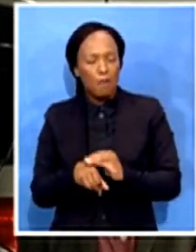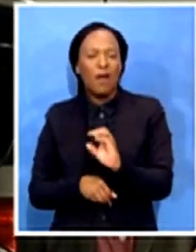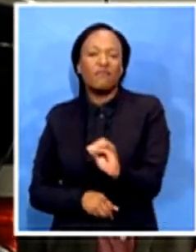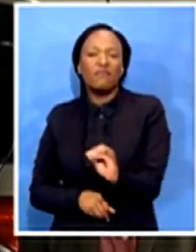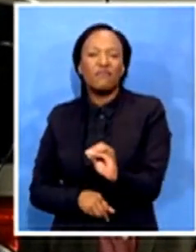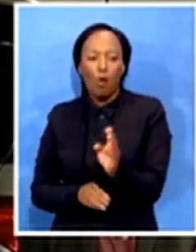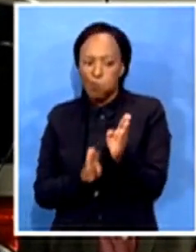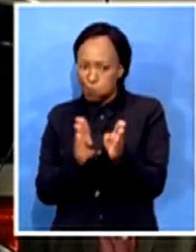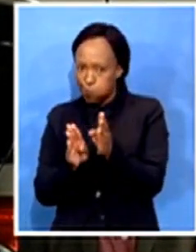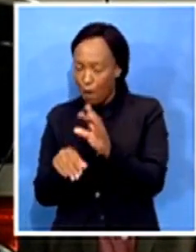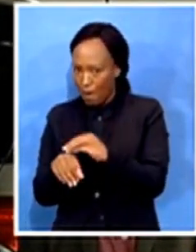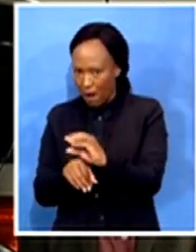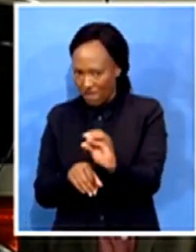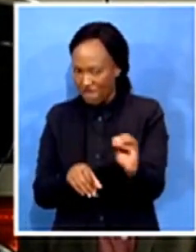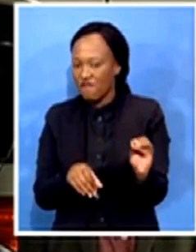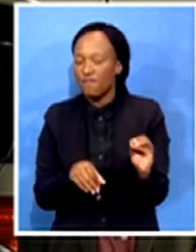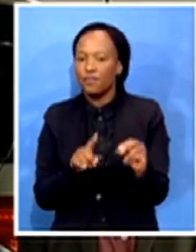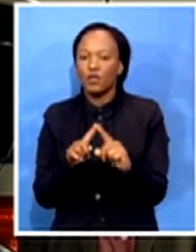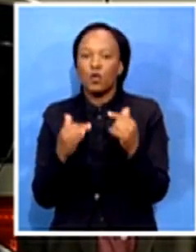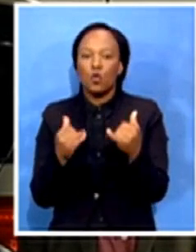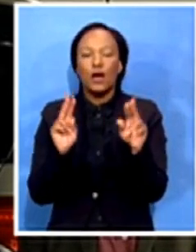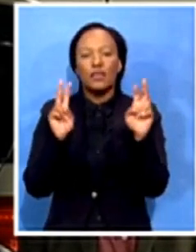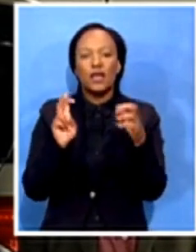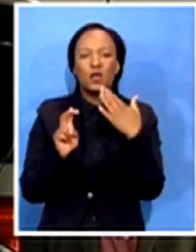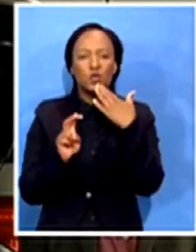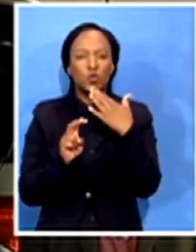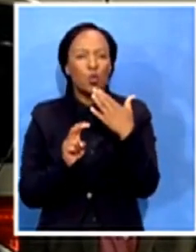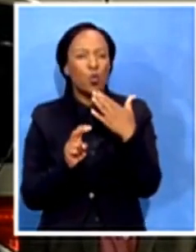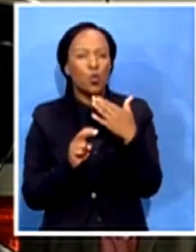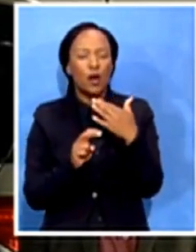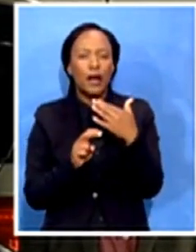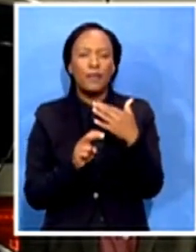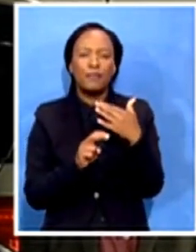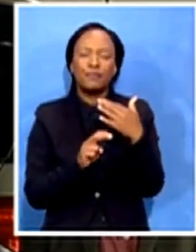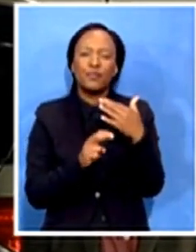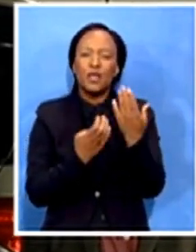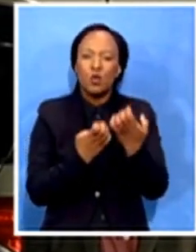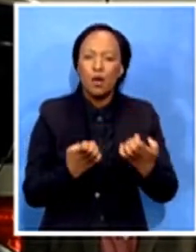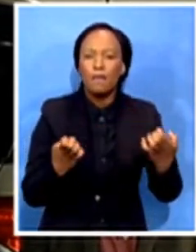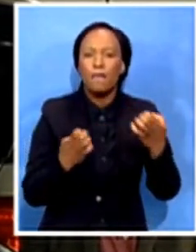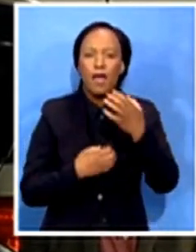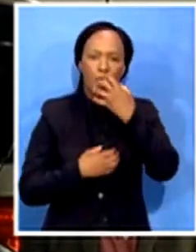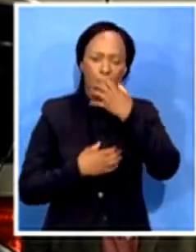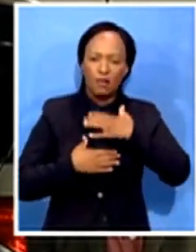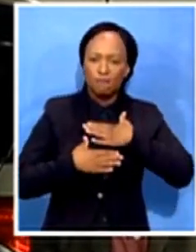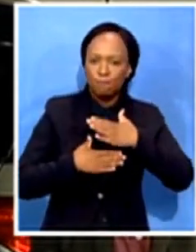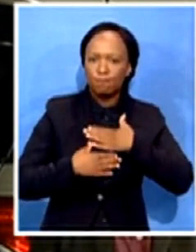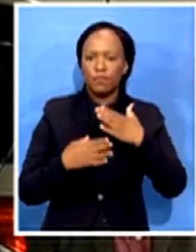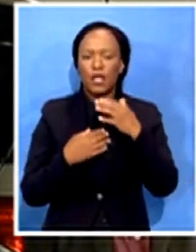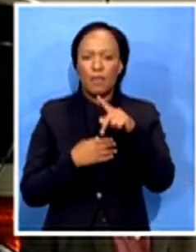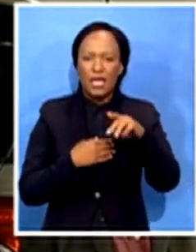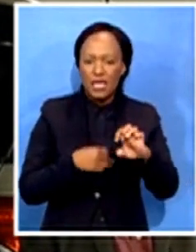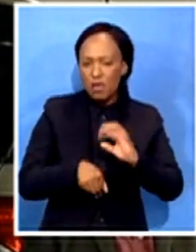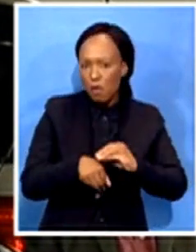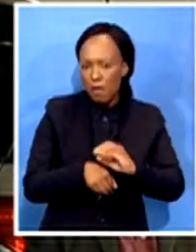not enough resuscitation equipment, not enough PPE masks, linen for the patients, like bedding.